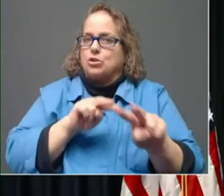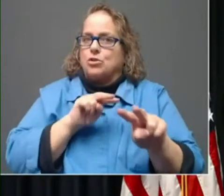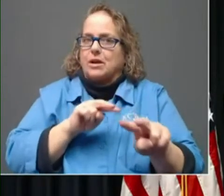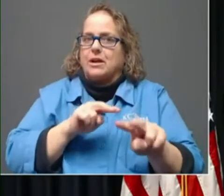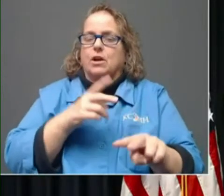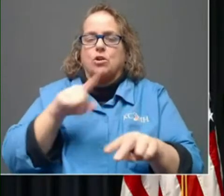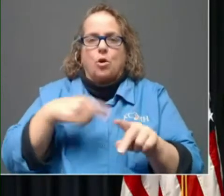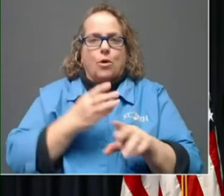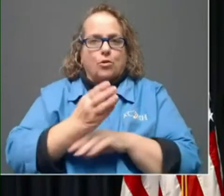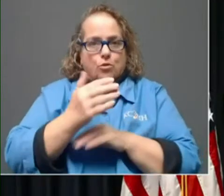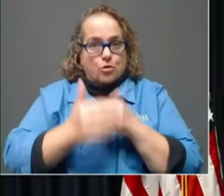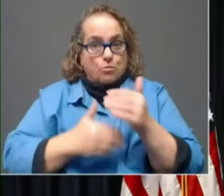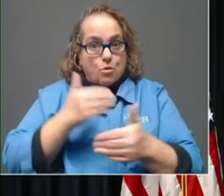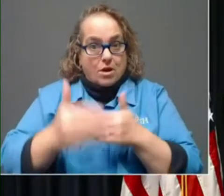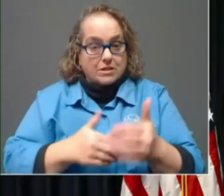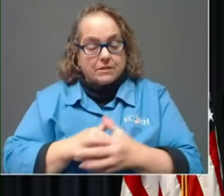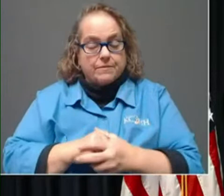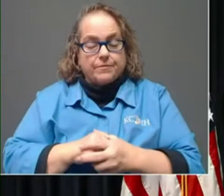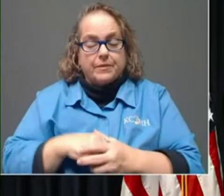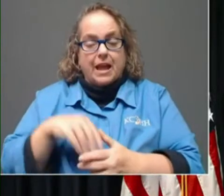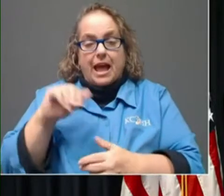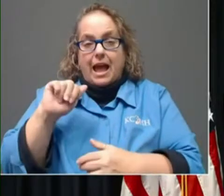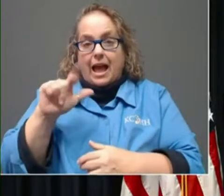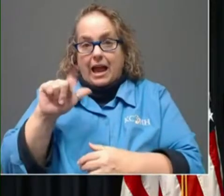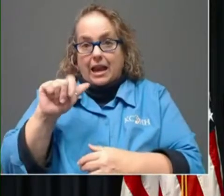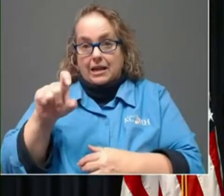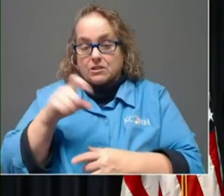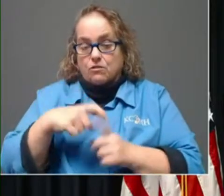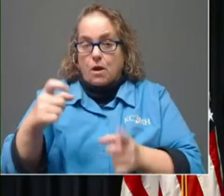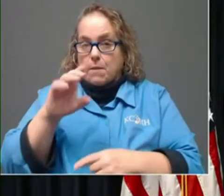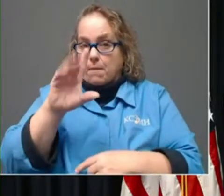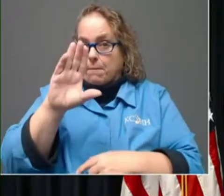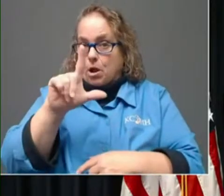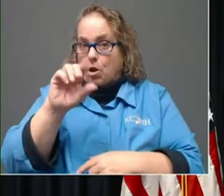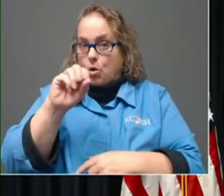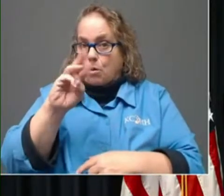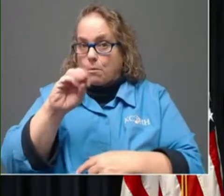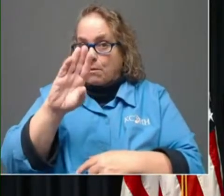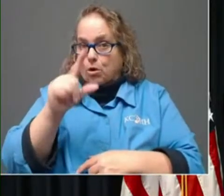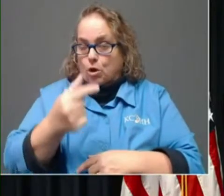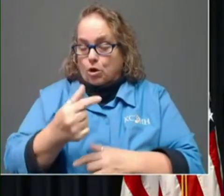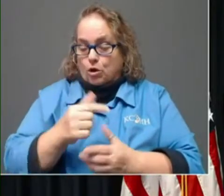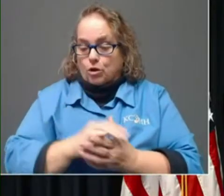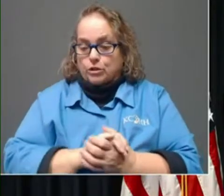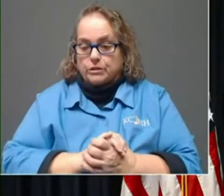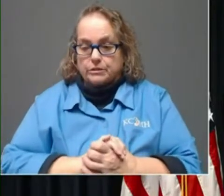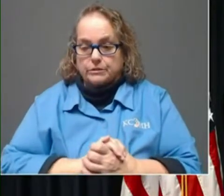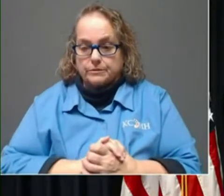process. Alex Ebert from Bloomberg.